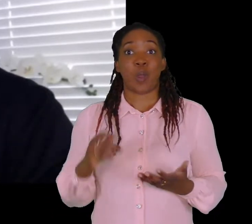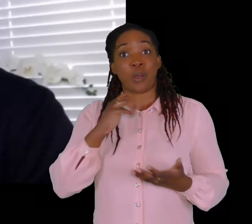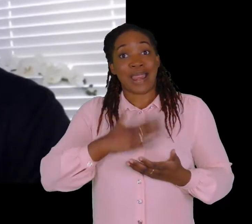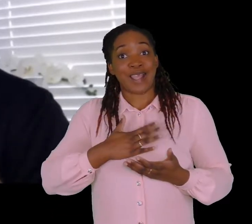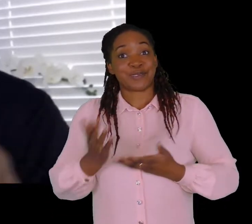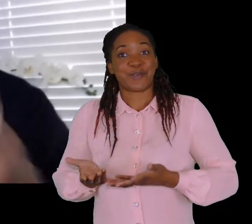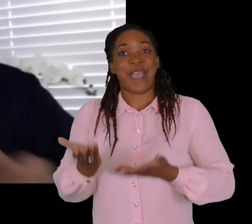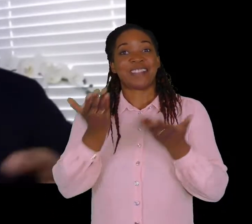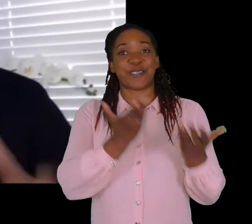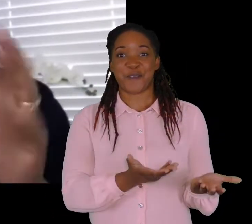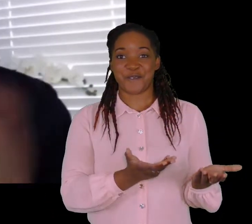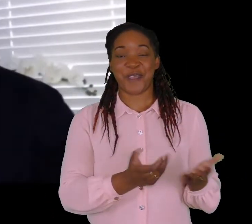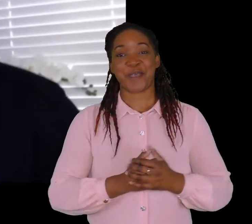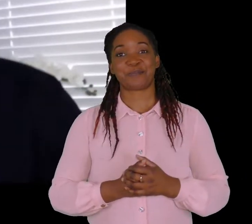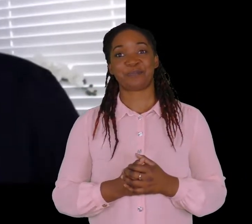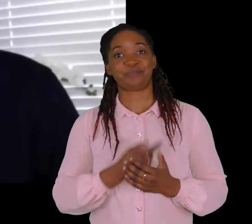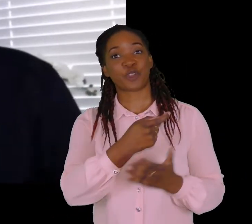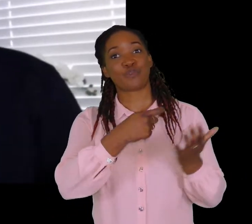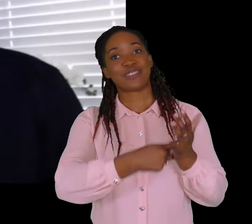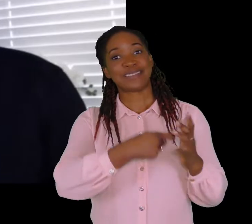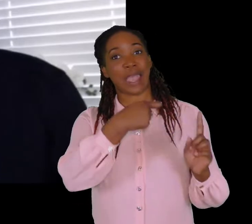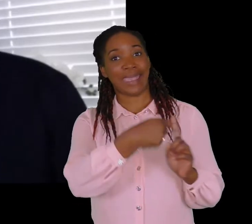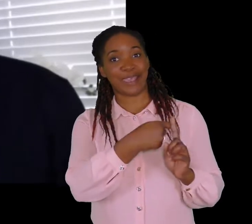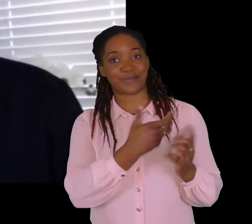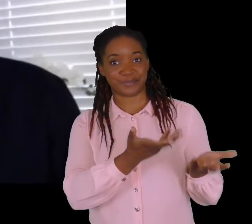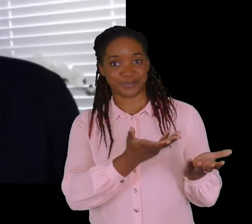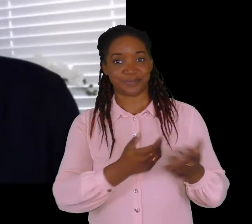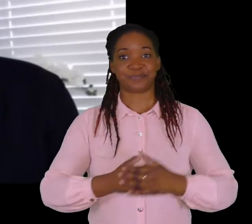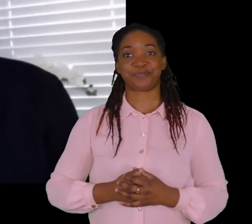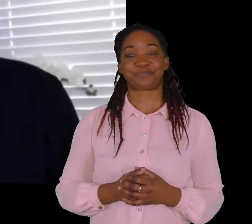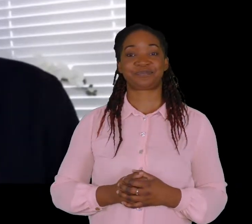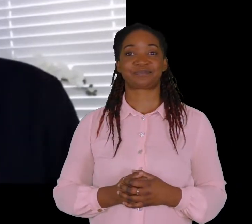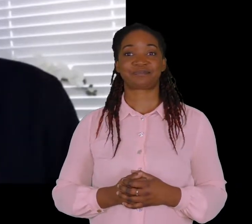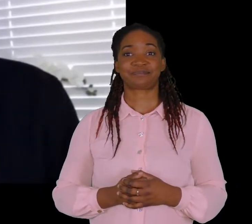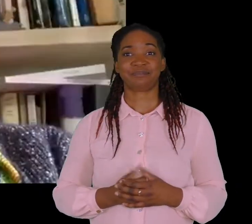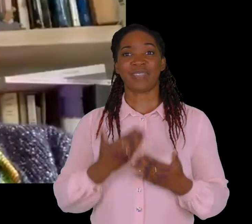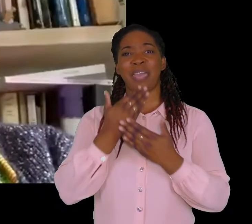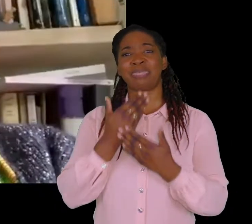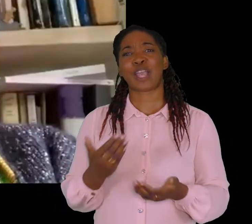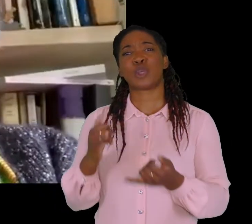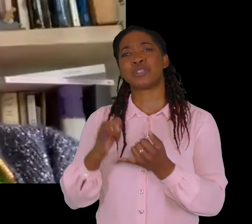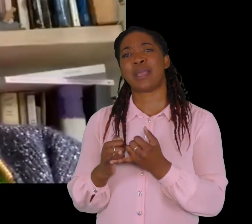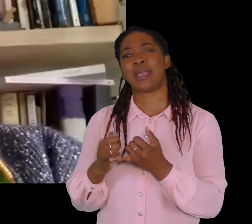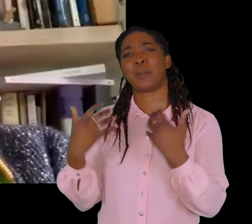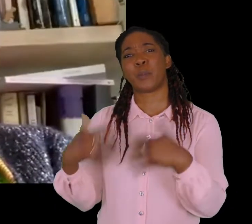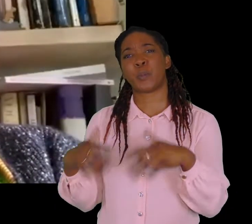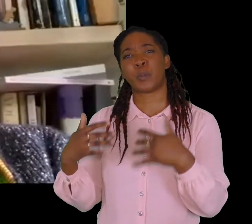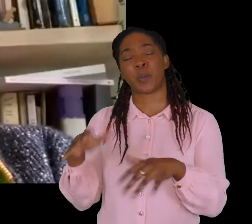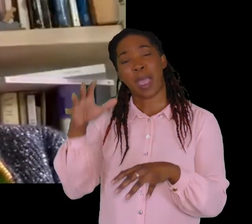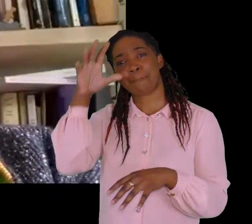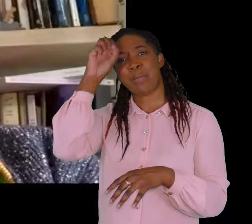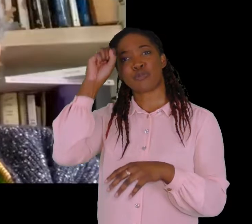hand over from my initial remarks to Rita Keegan's initial remarks. Thank you. Thank you, Shaheen. That